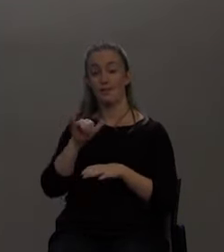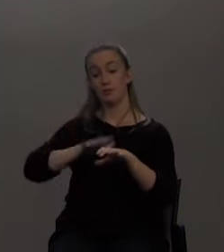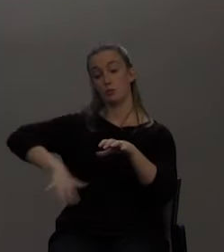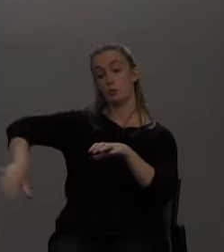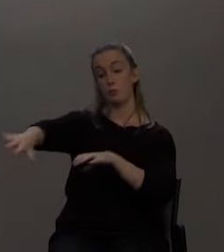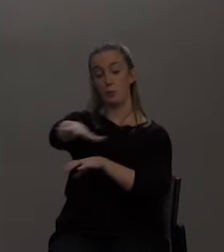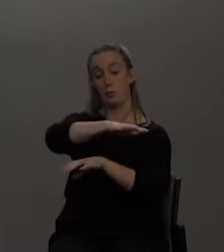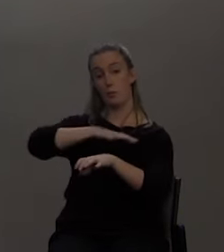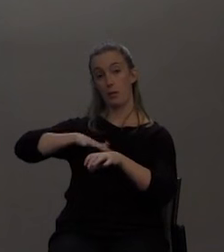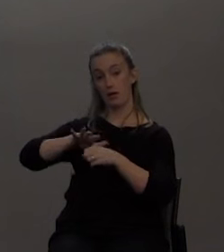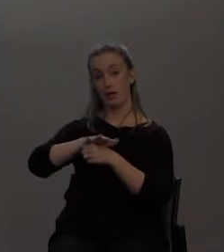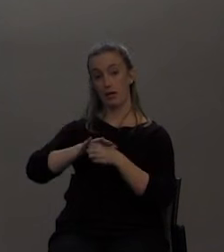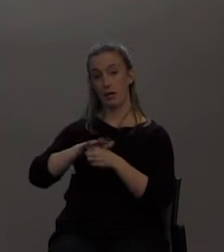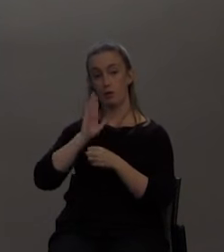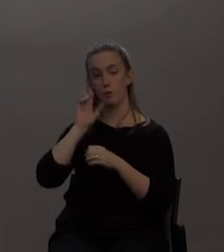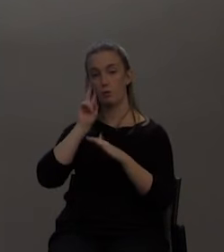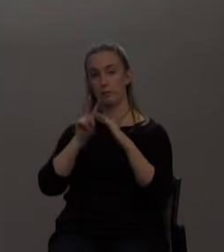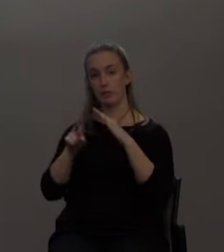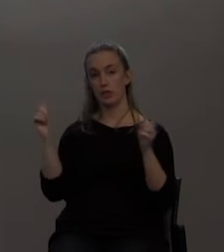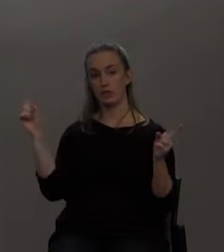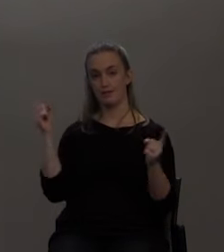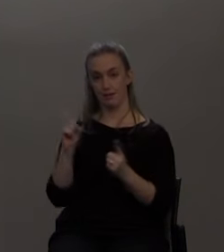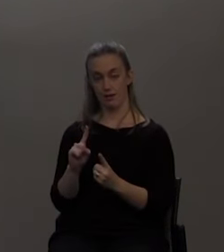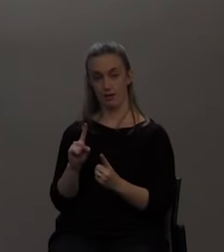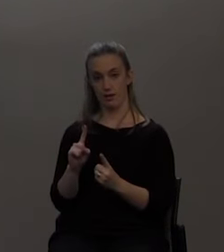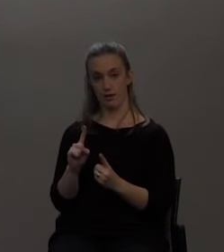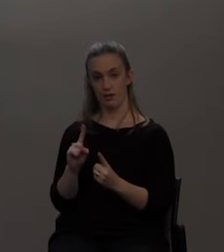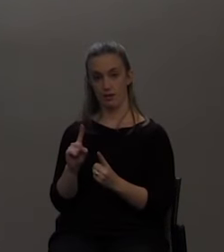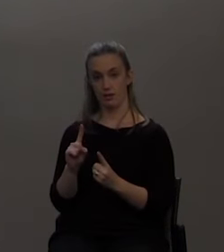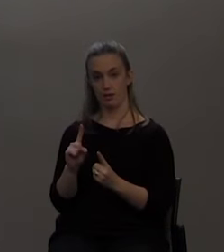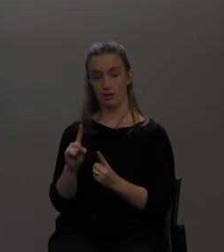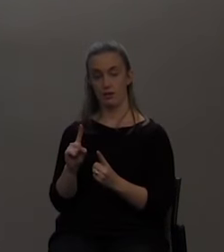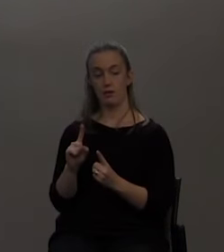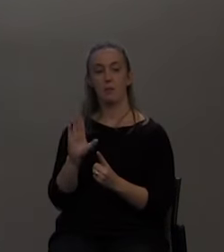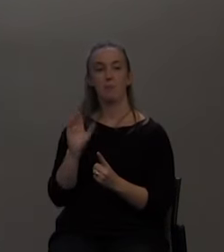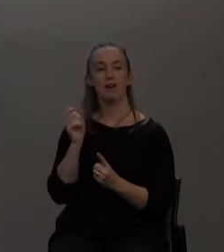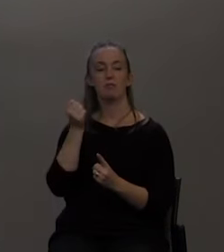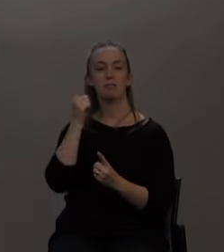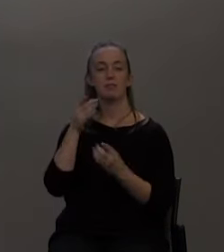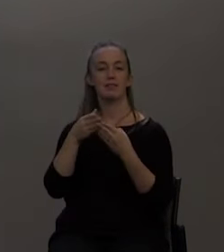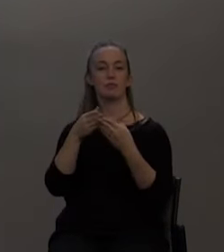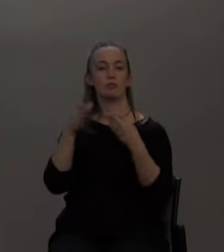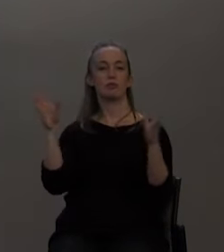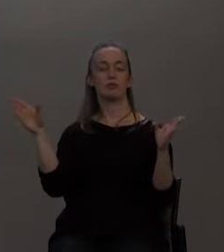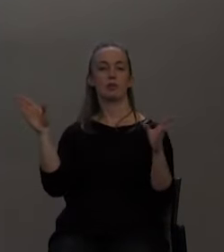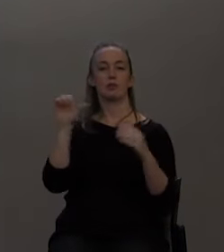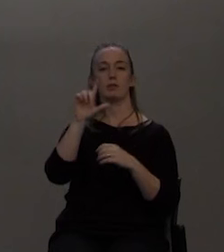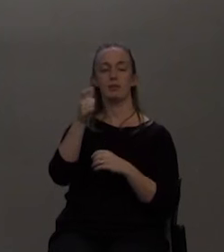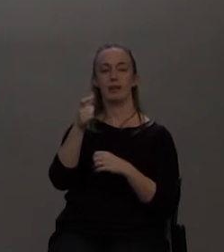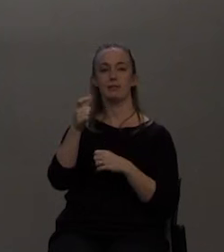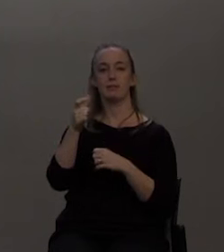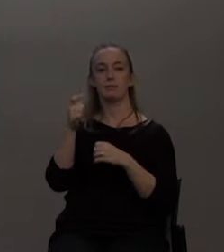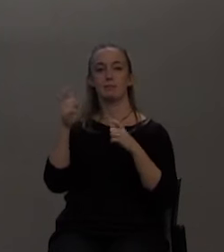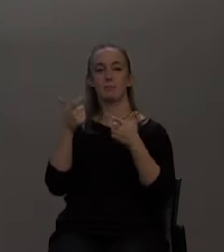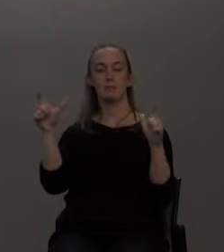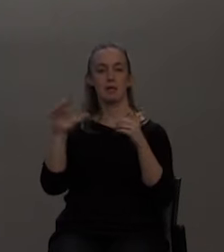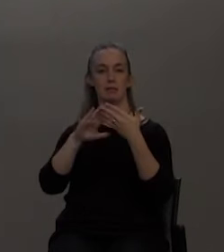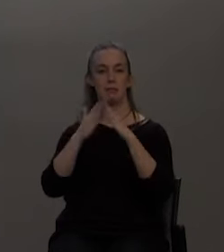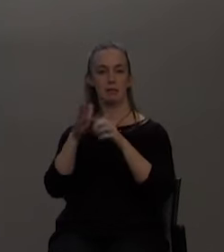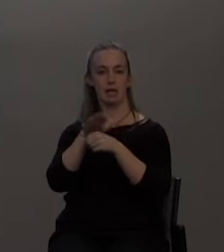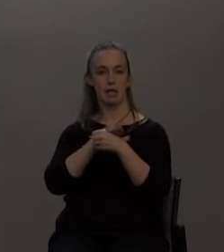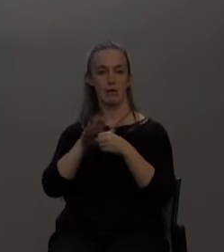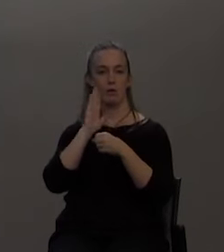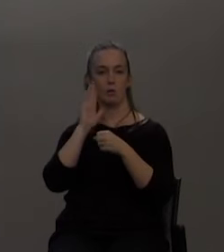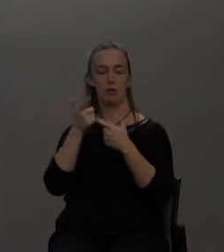in these surrounding counties compared to a larger growth in that Lexington metropolitan area and the